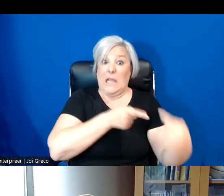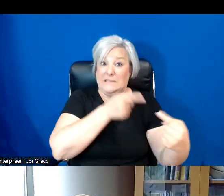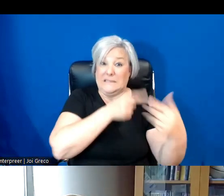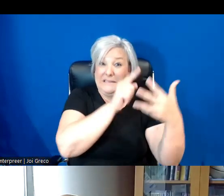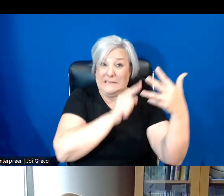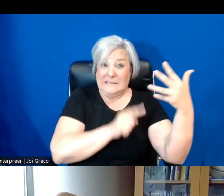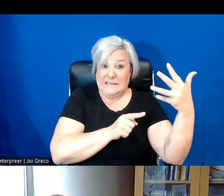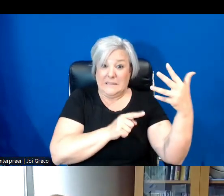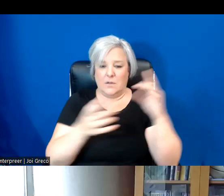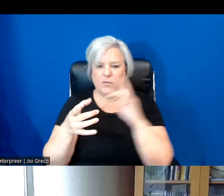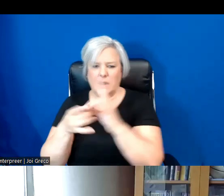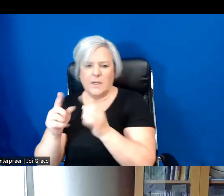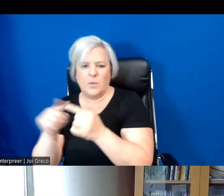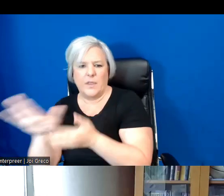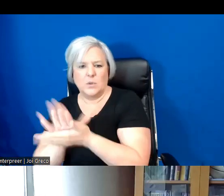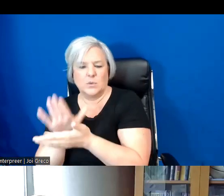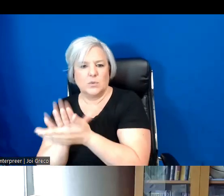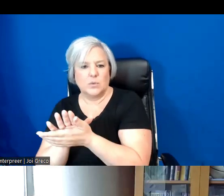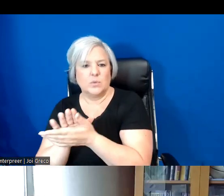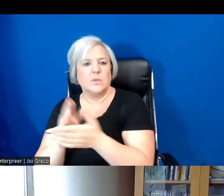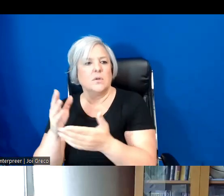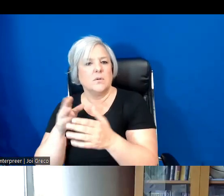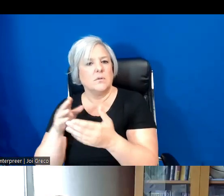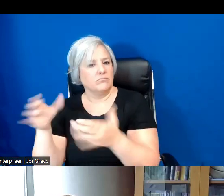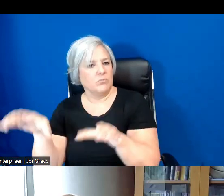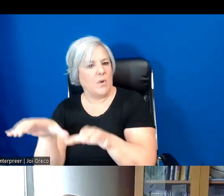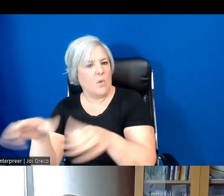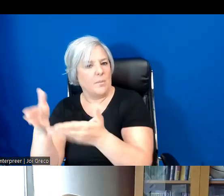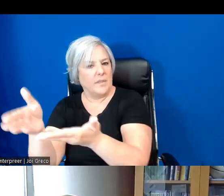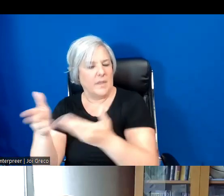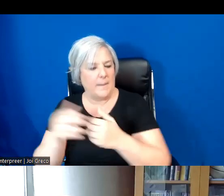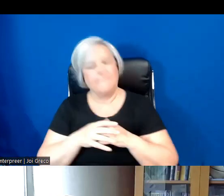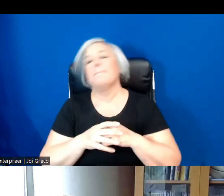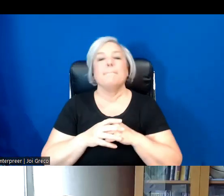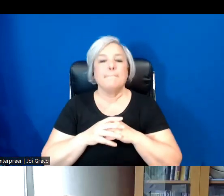born into, and what is the kid's performance in school? So let's go to the next slide.